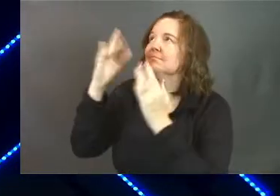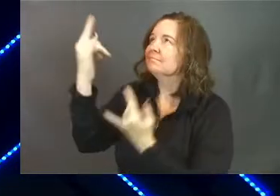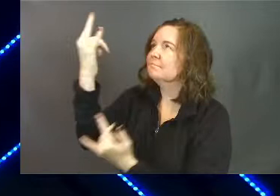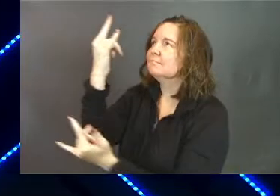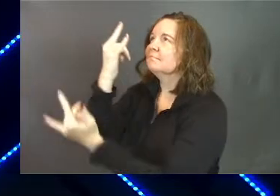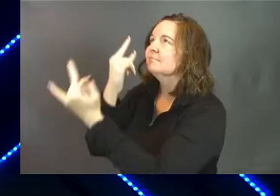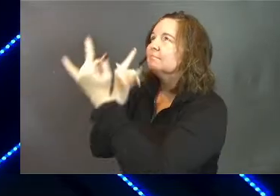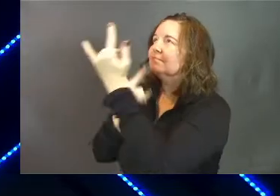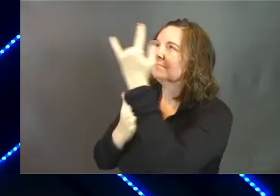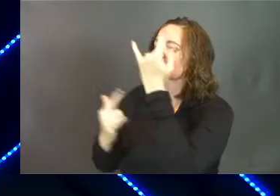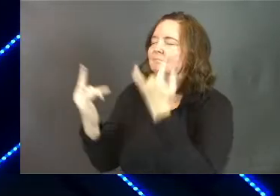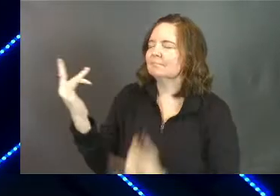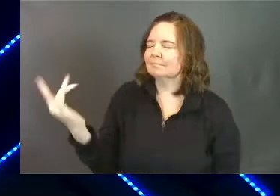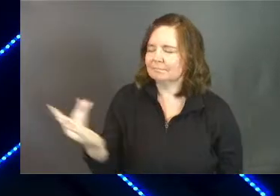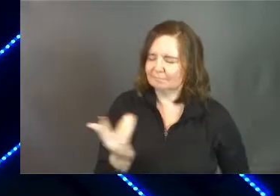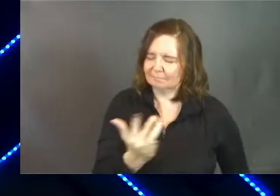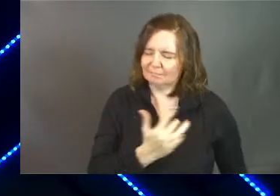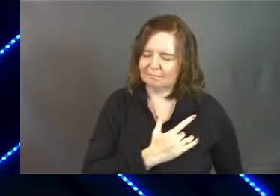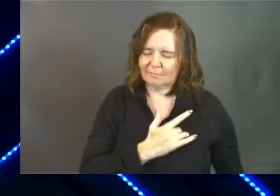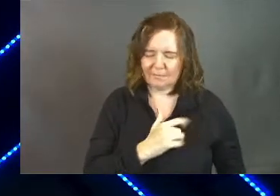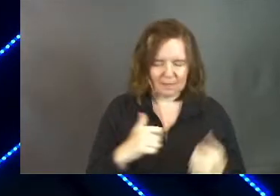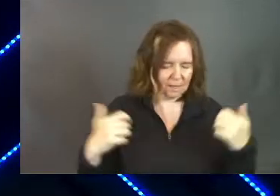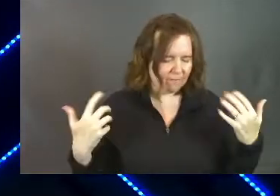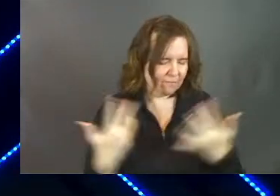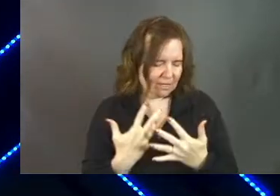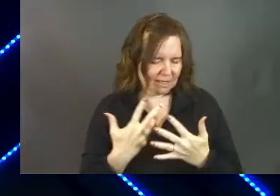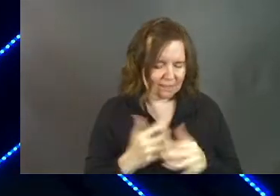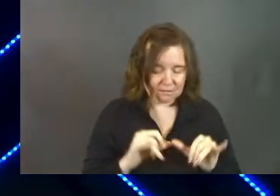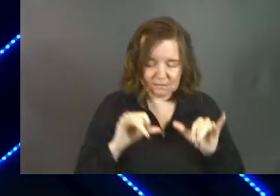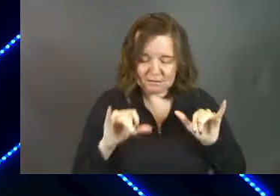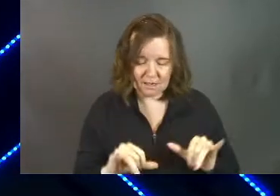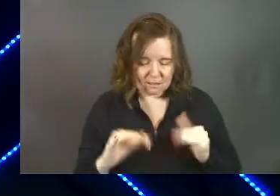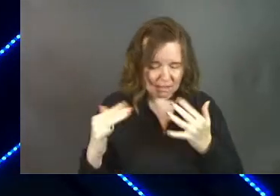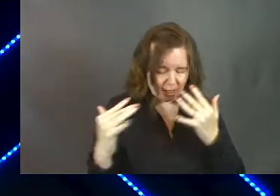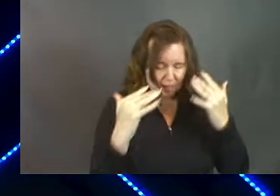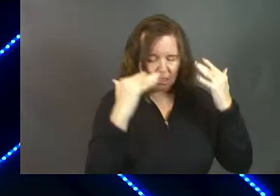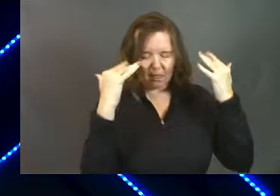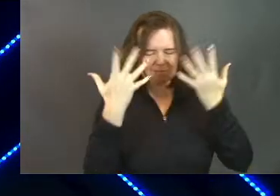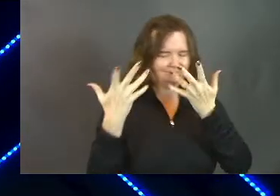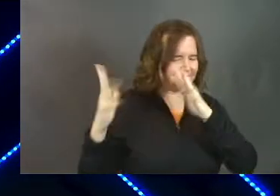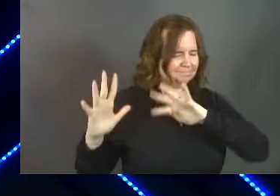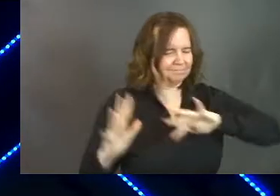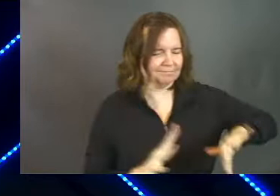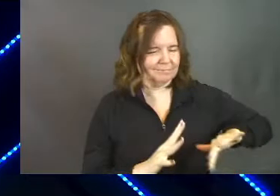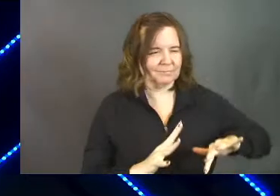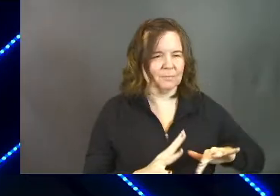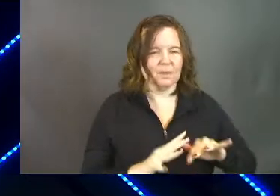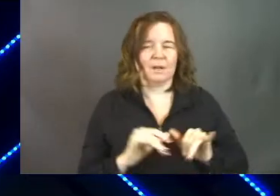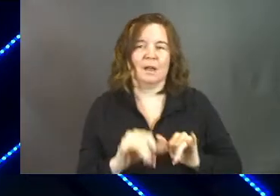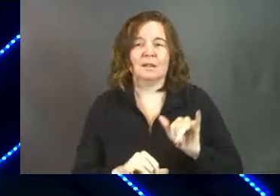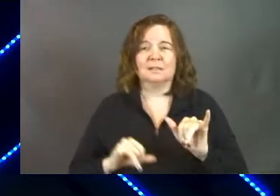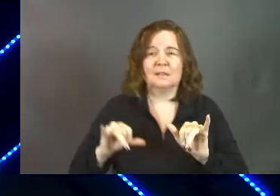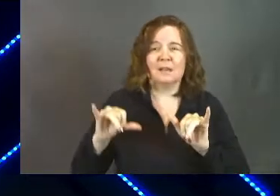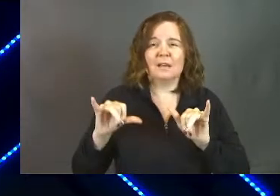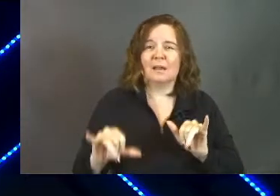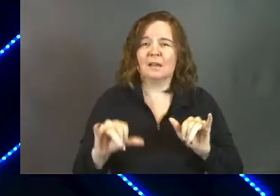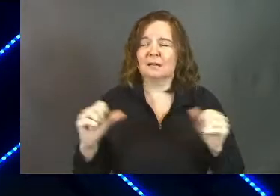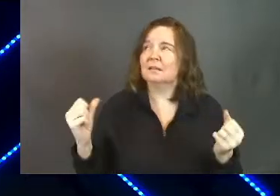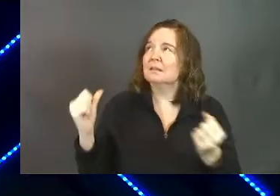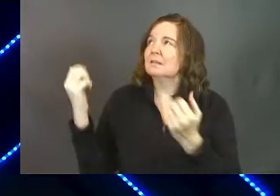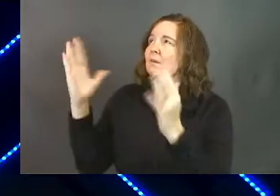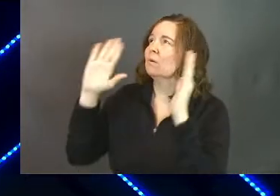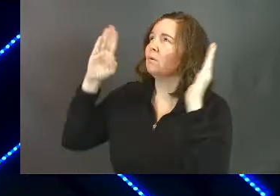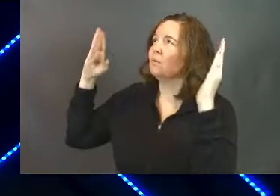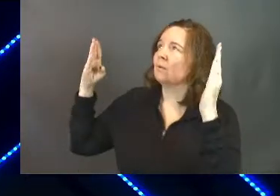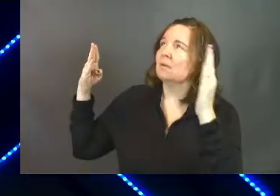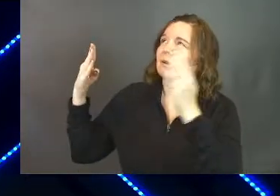I stand in your love. And my fear doesn't stand a chance when I stand